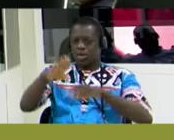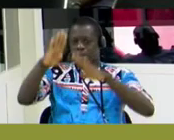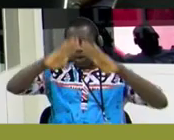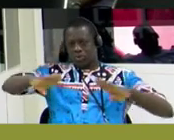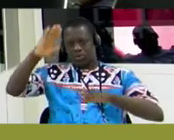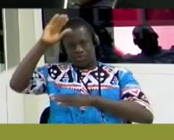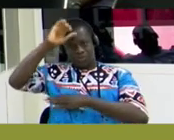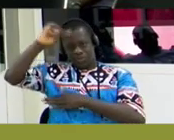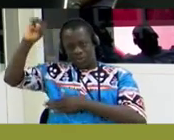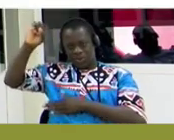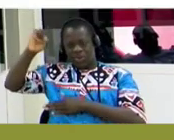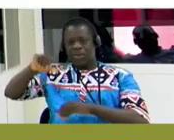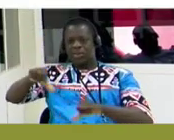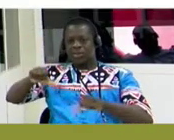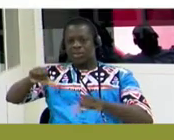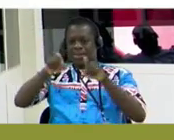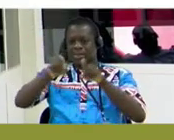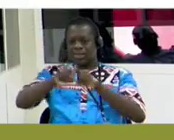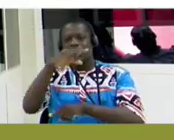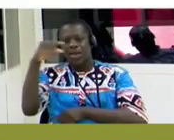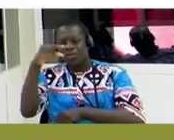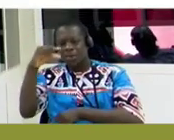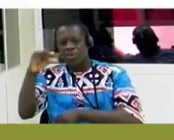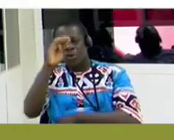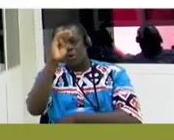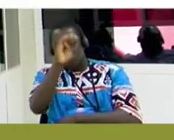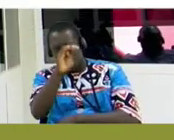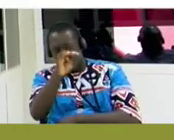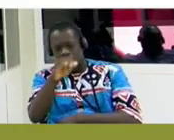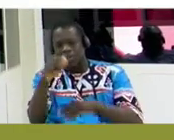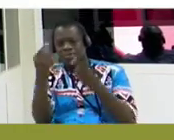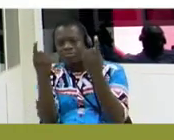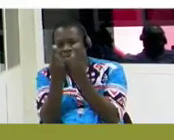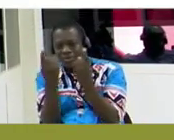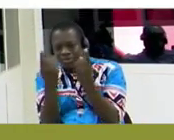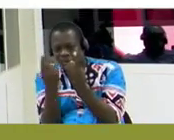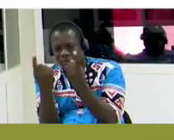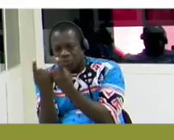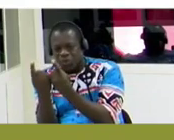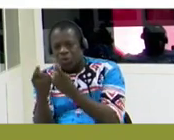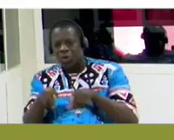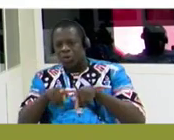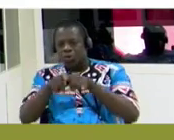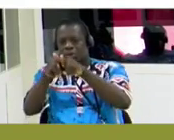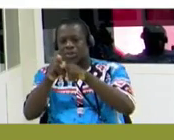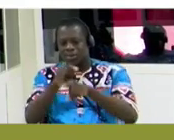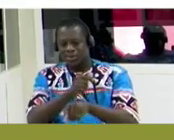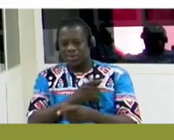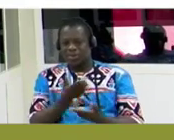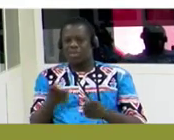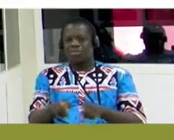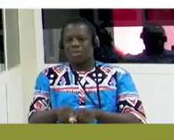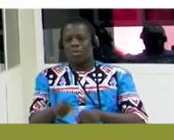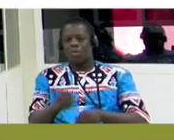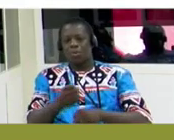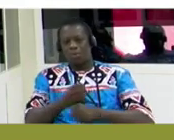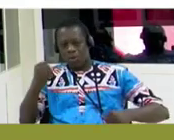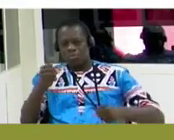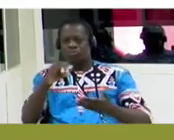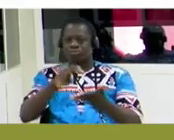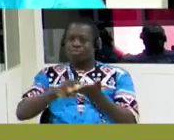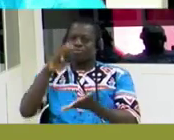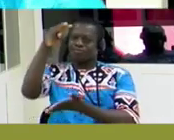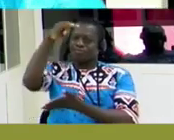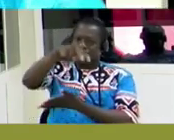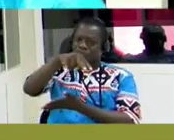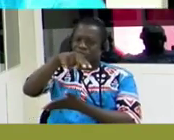names. If he calls your name, you take your luggages with your rifle and jump in the vehicle.